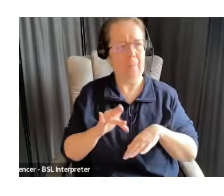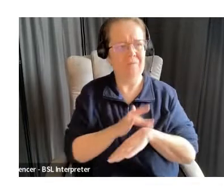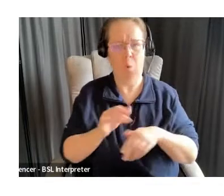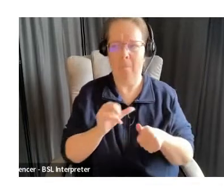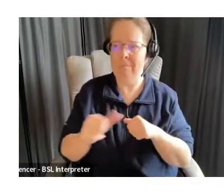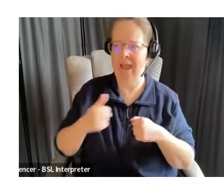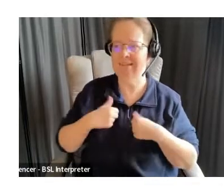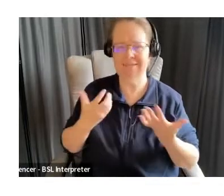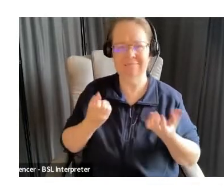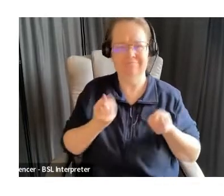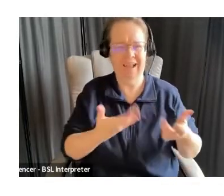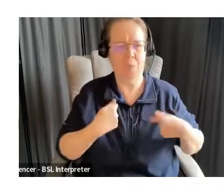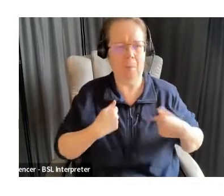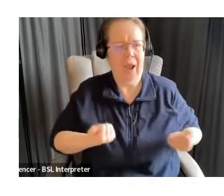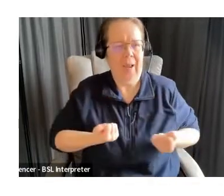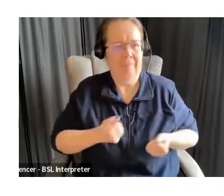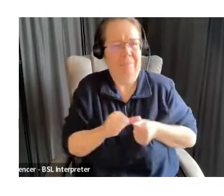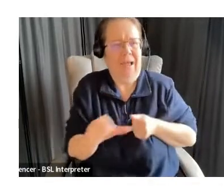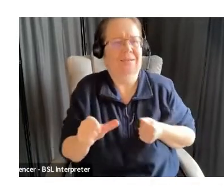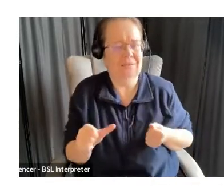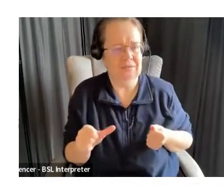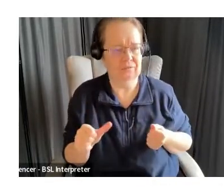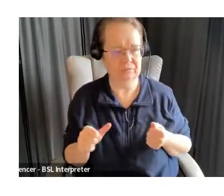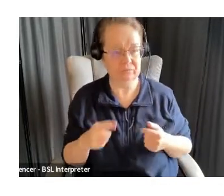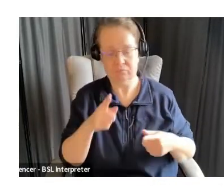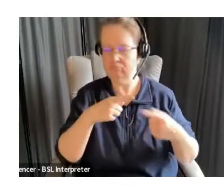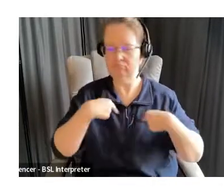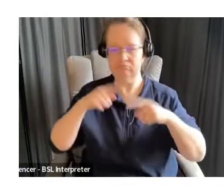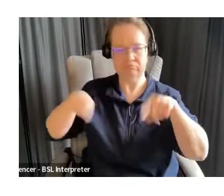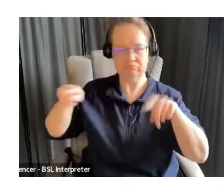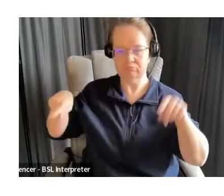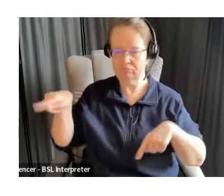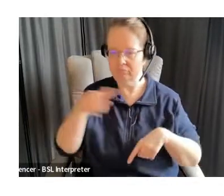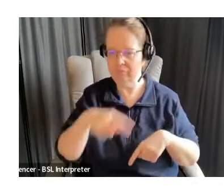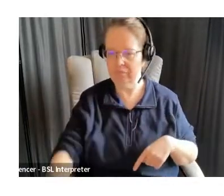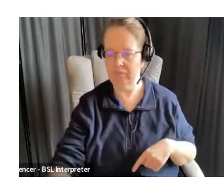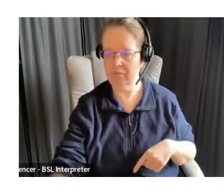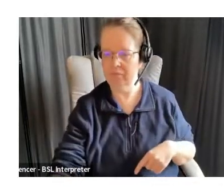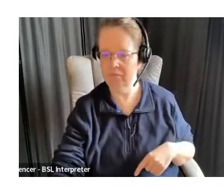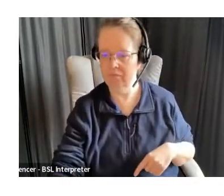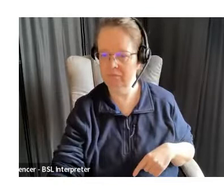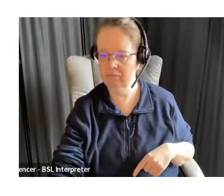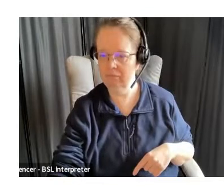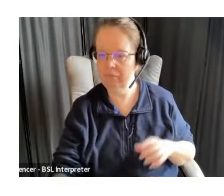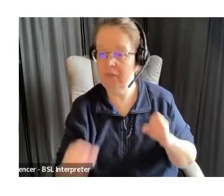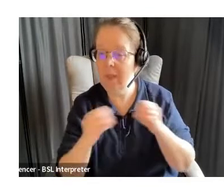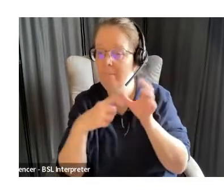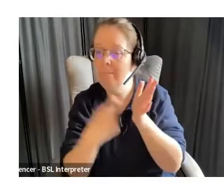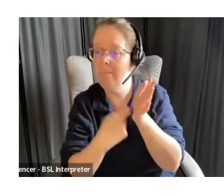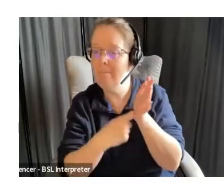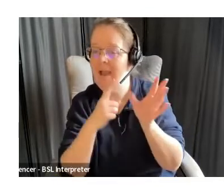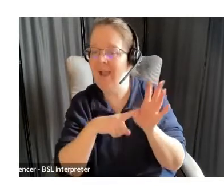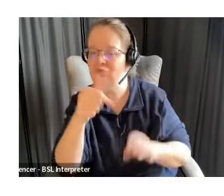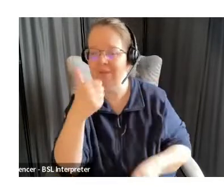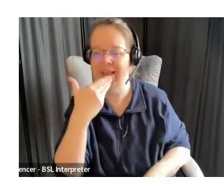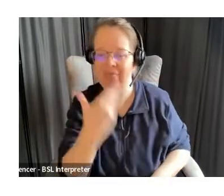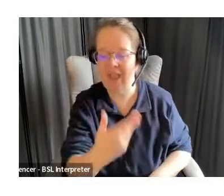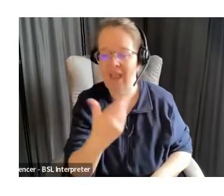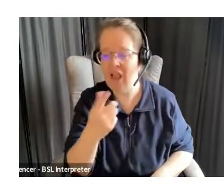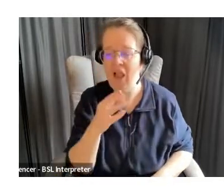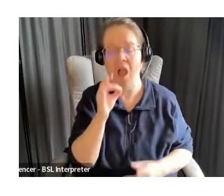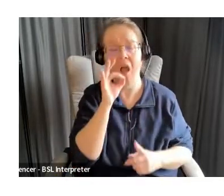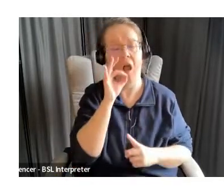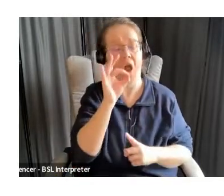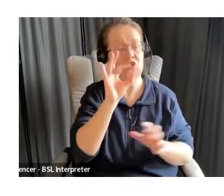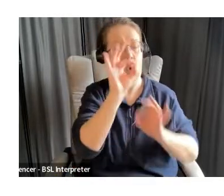but everyone's a little different. So someone's also saying here, it's Barry. Barry is saying, thank you for joining. Asking for questions in advance